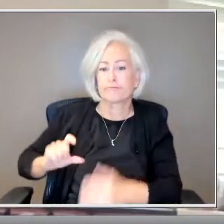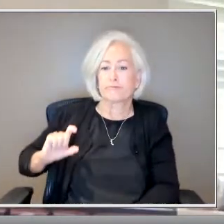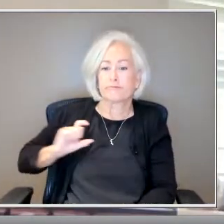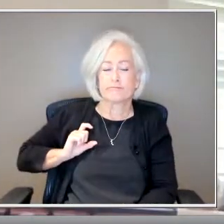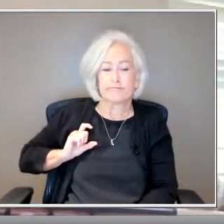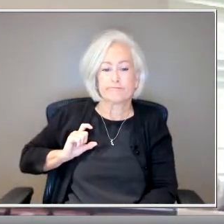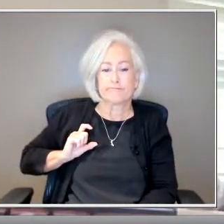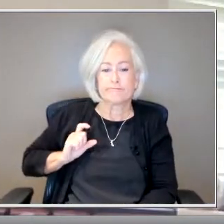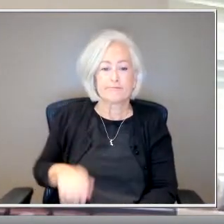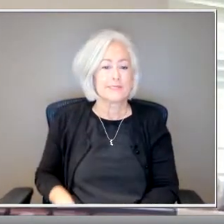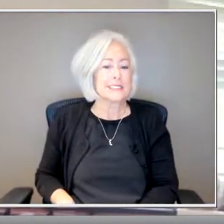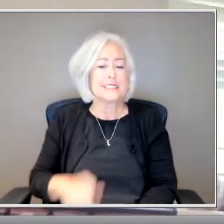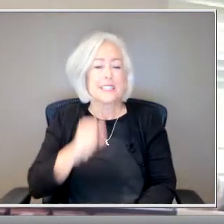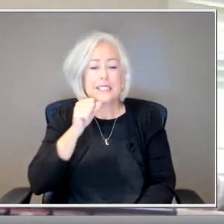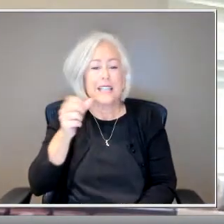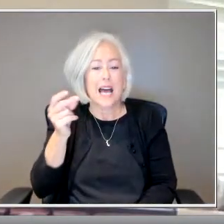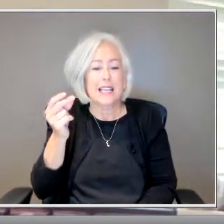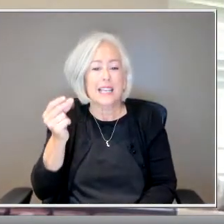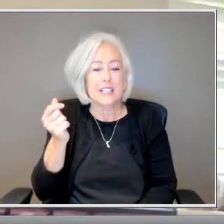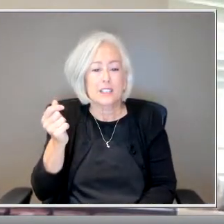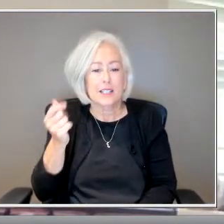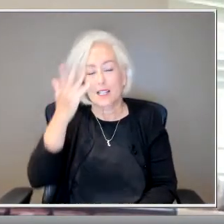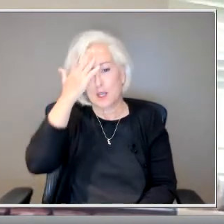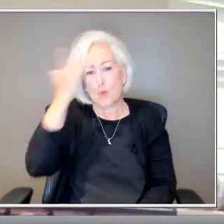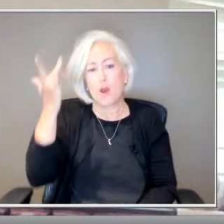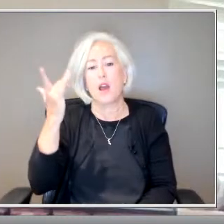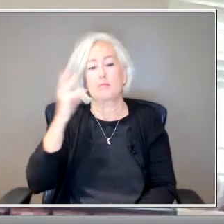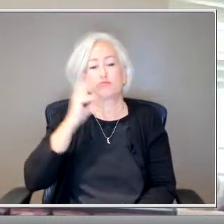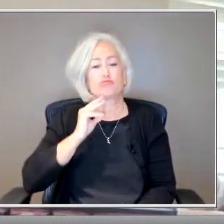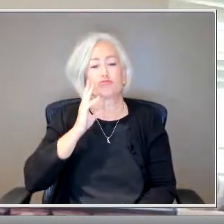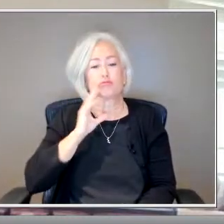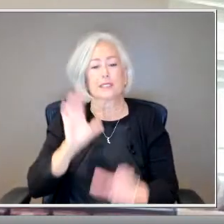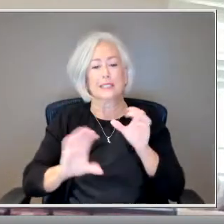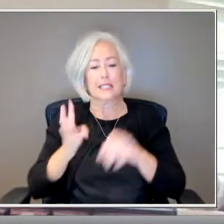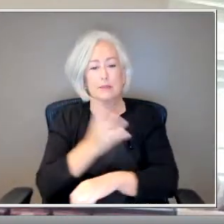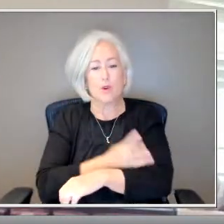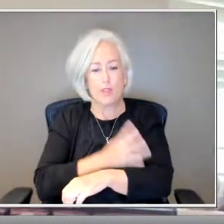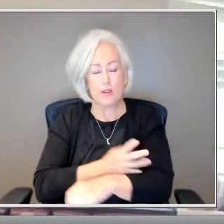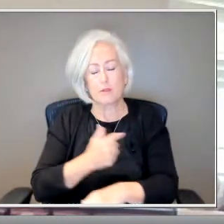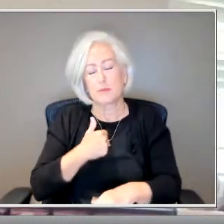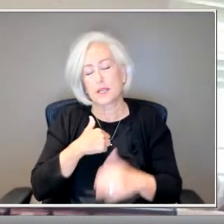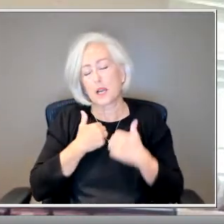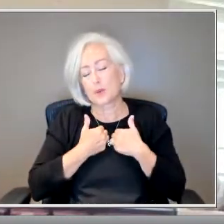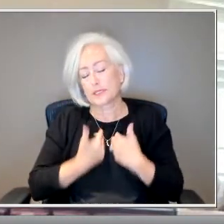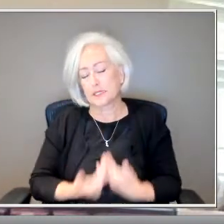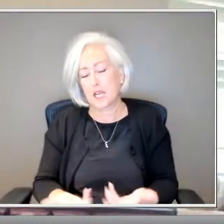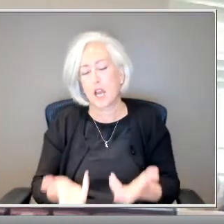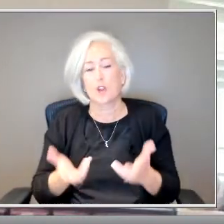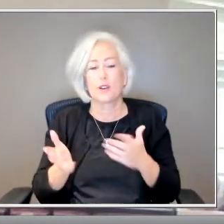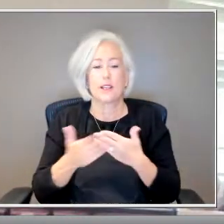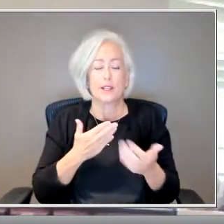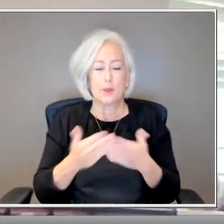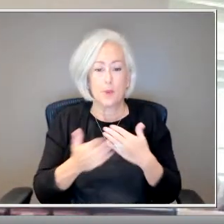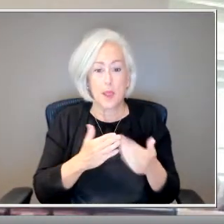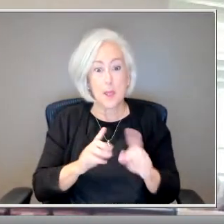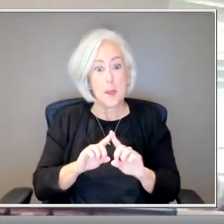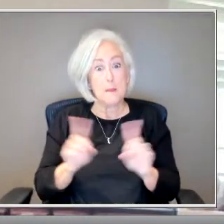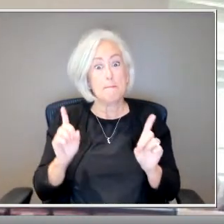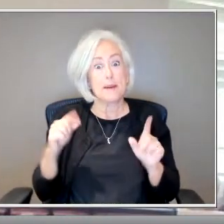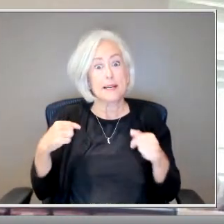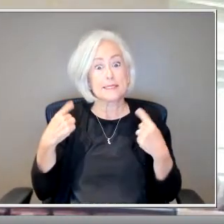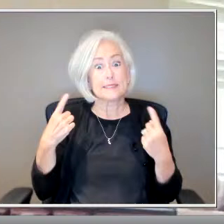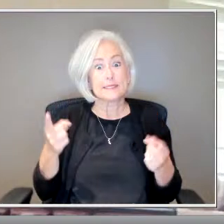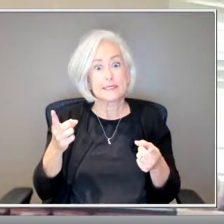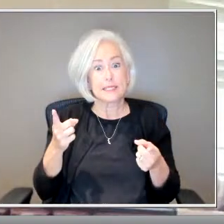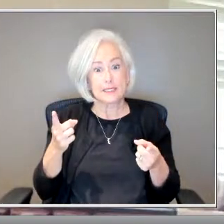Not instantly, just because I was going through chemo and that was making me really tired. And but since I've been off of chemo